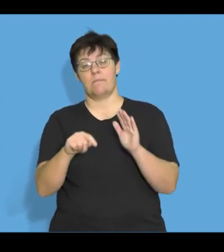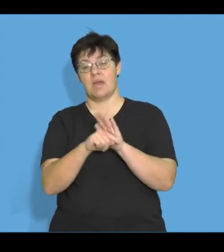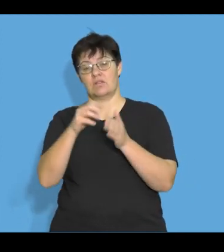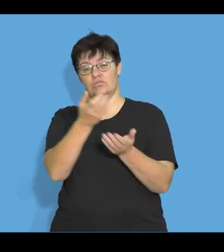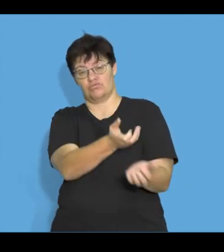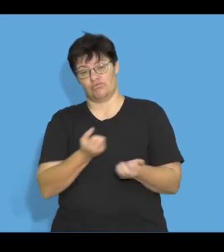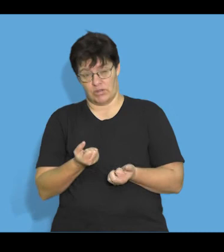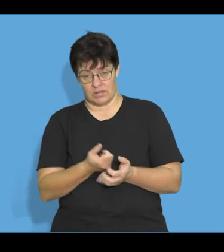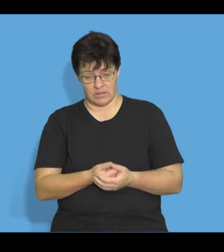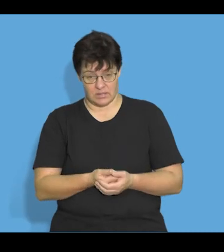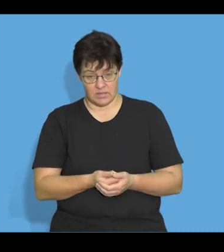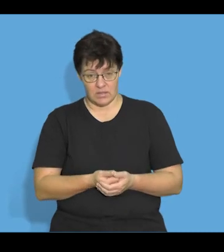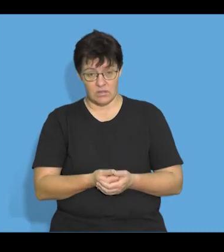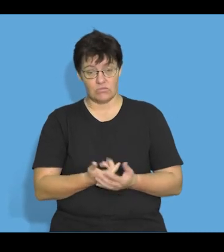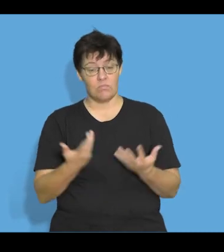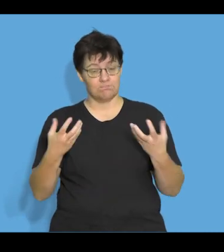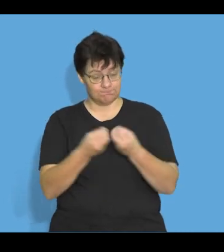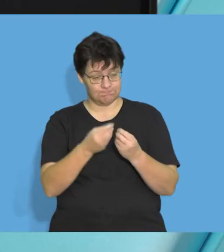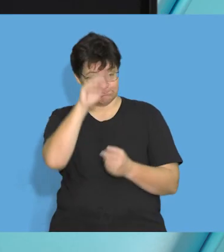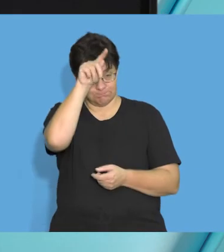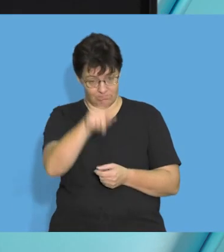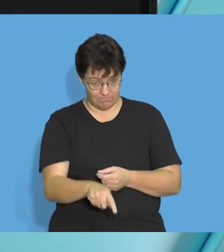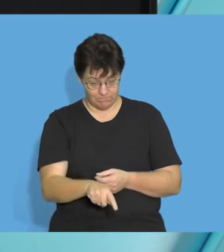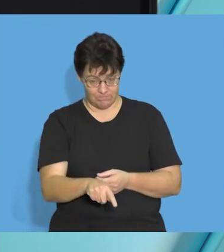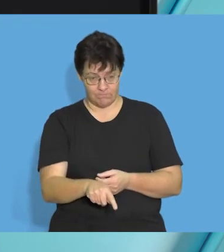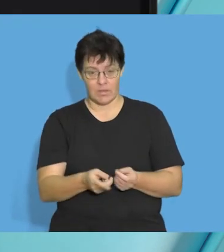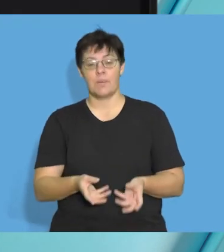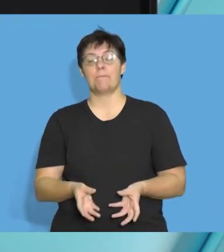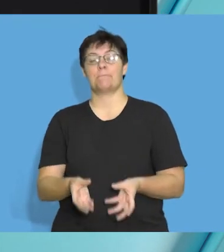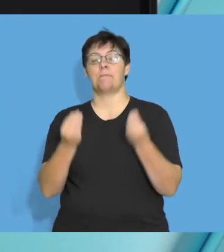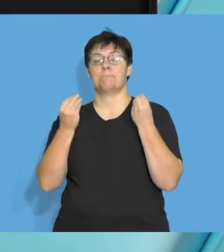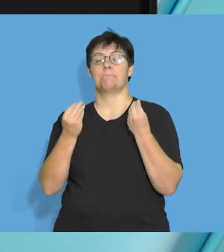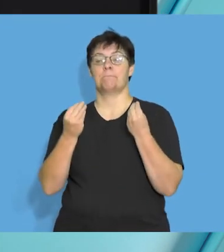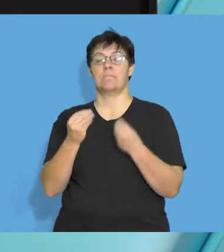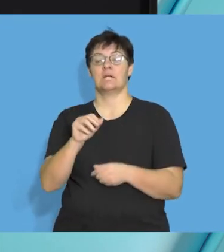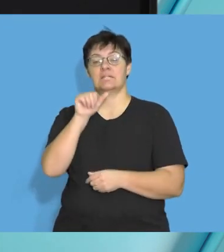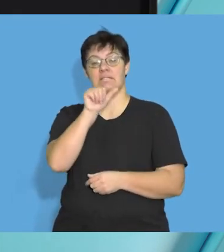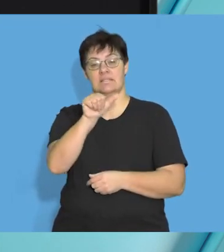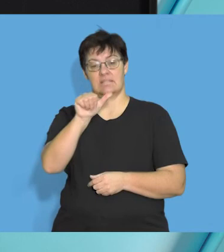So the combination of all of that should give you a figure of